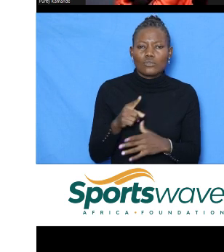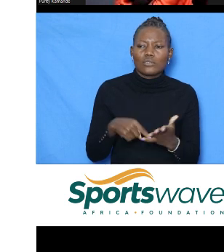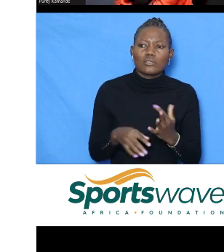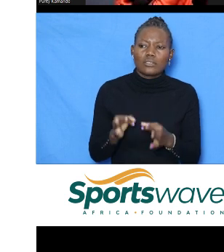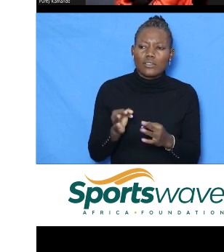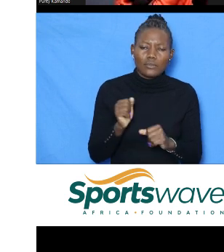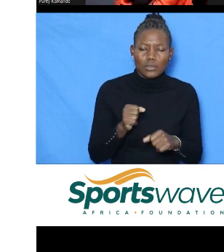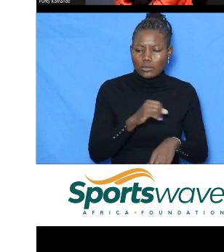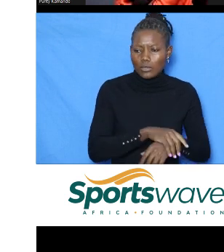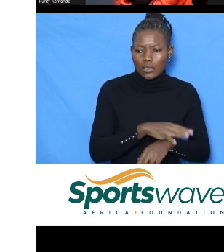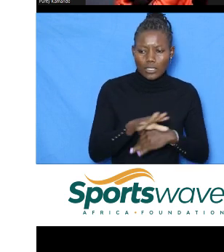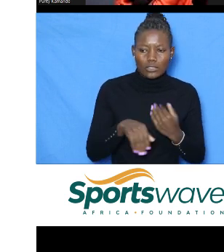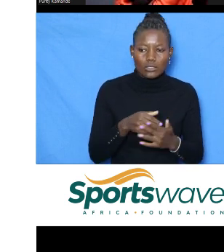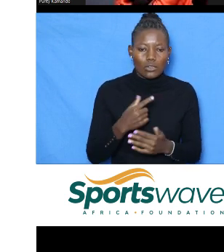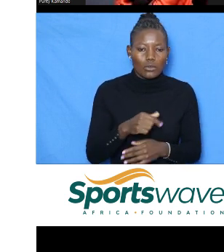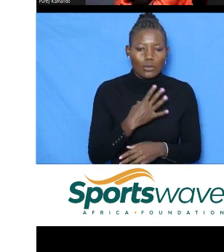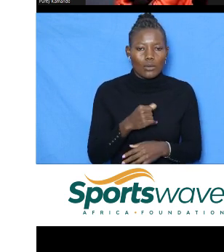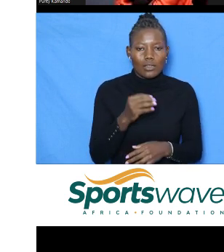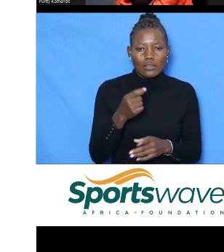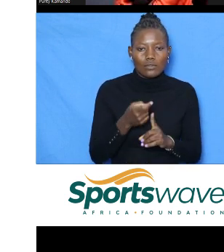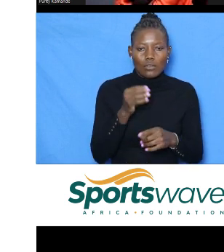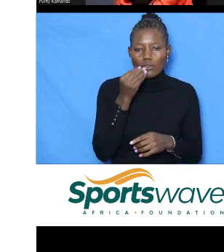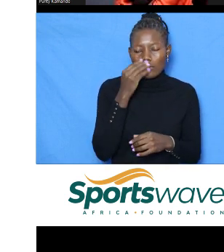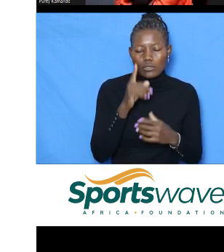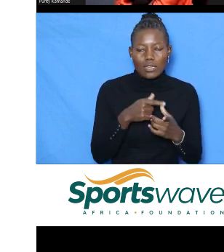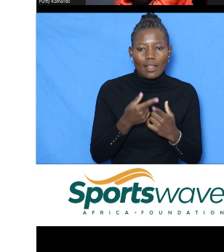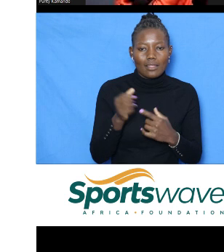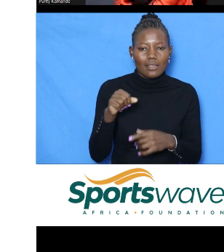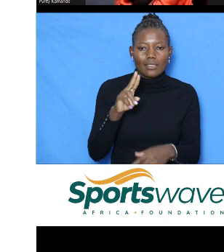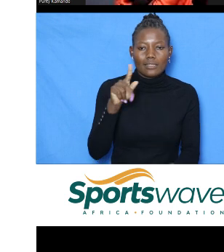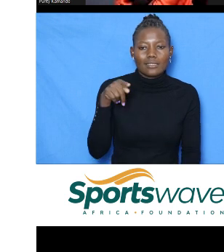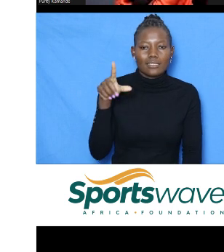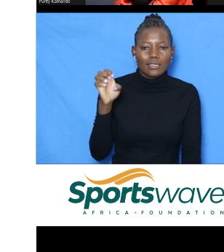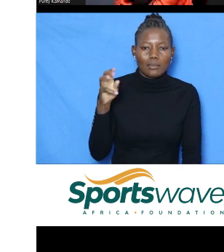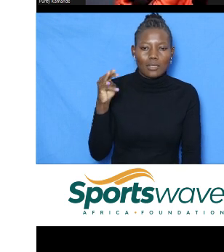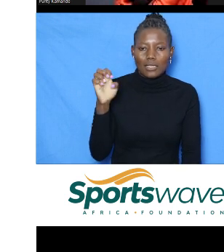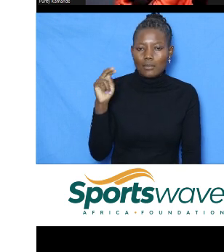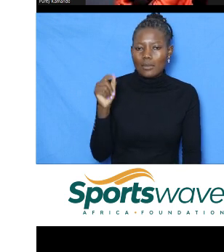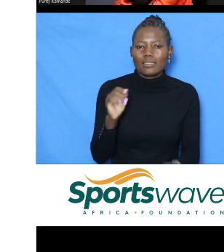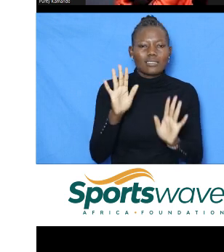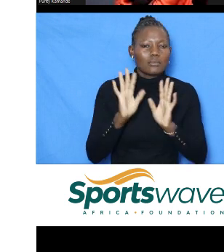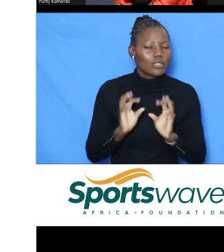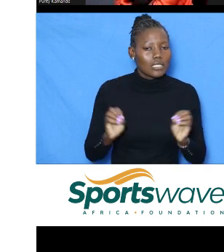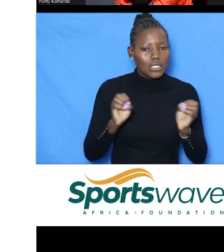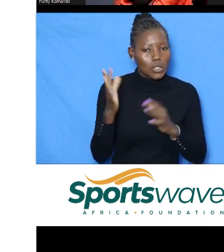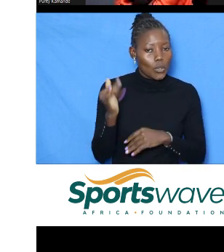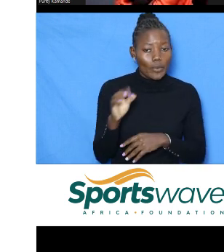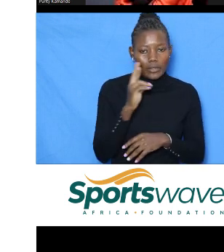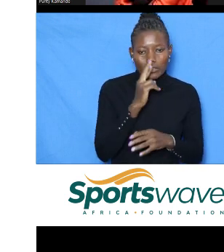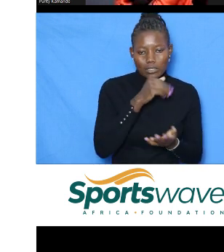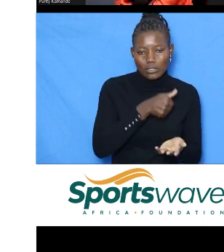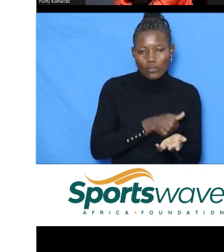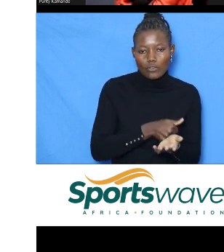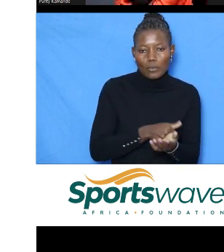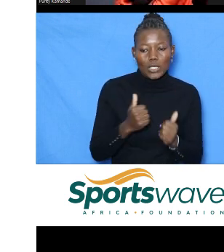can get all that we need from the food, then supplements are not necessary because of the risk of doping, which I'll come to